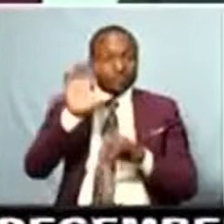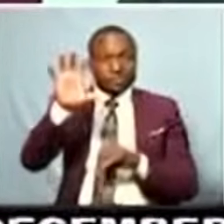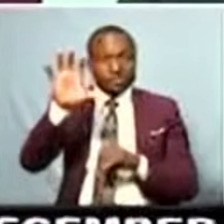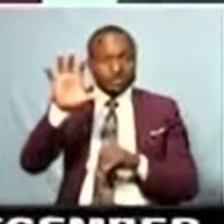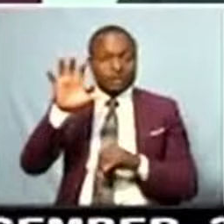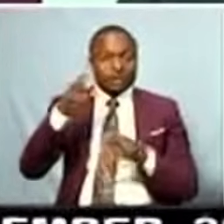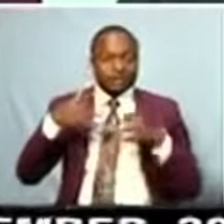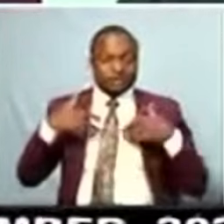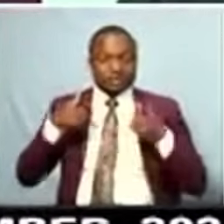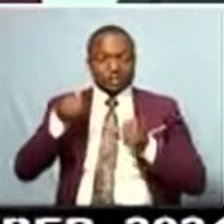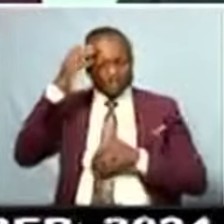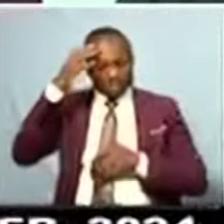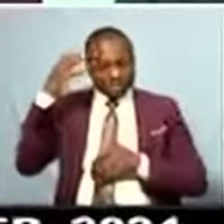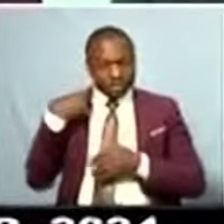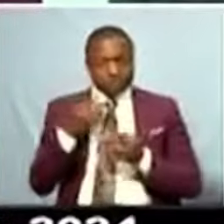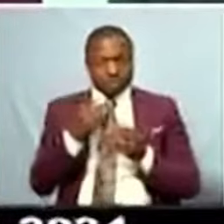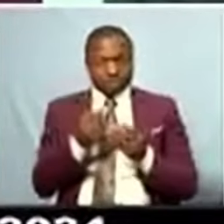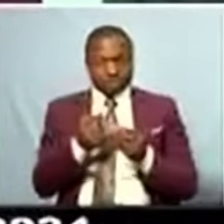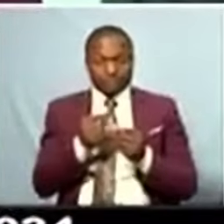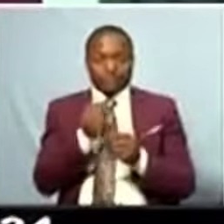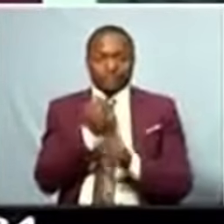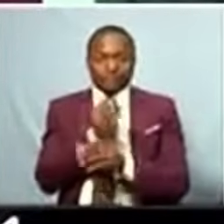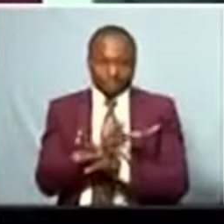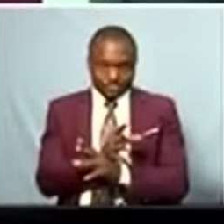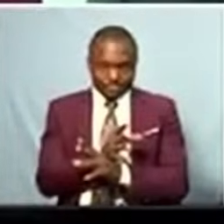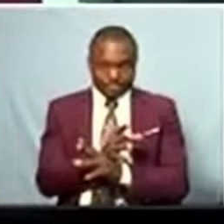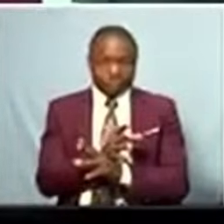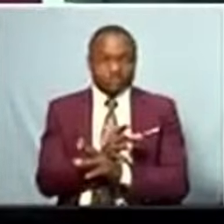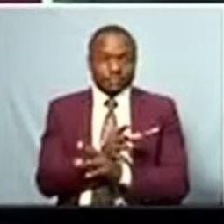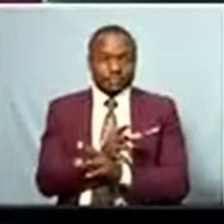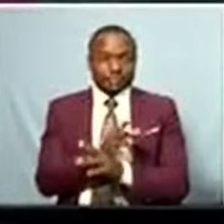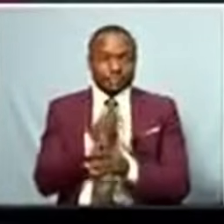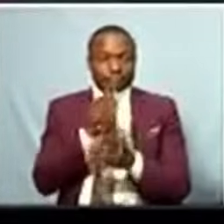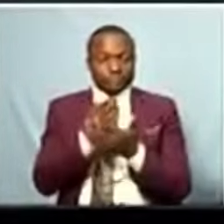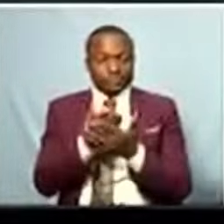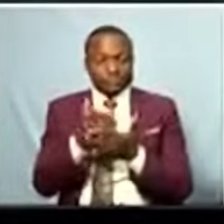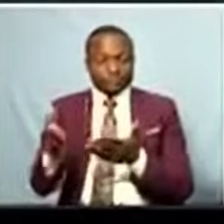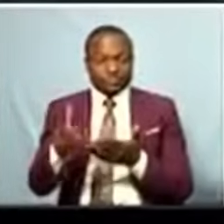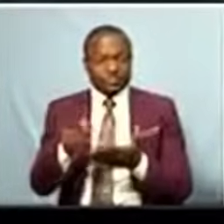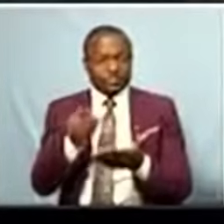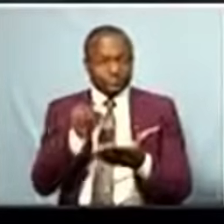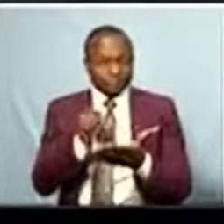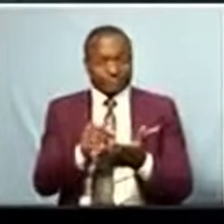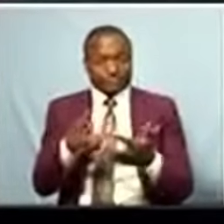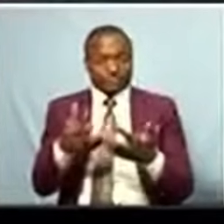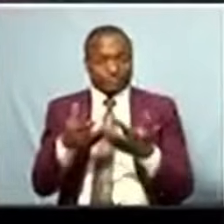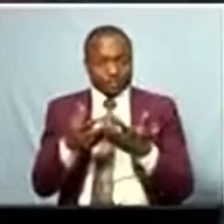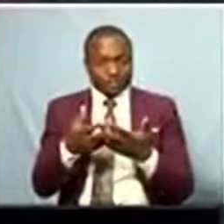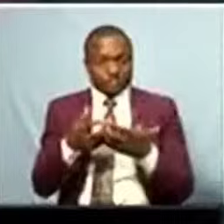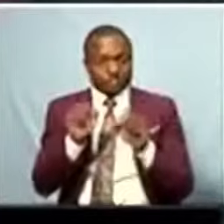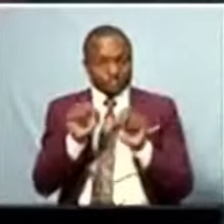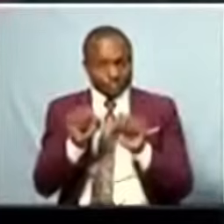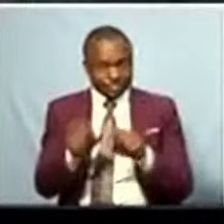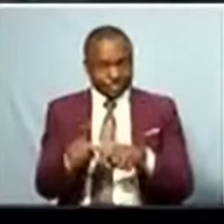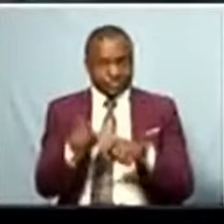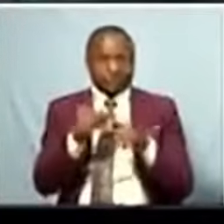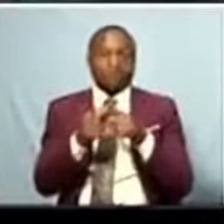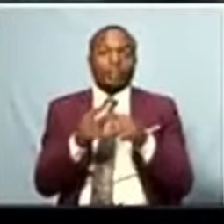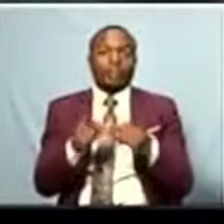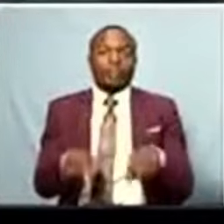money is readily available so that the procurement of this detector can be done.